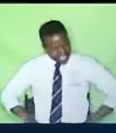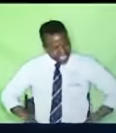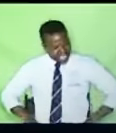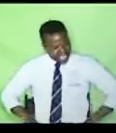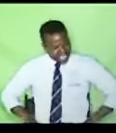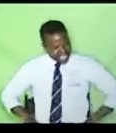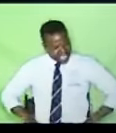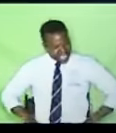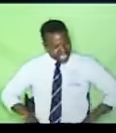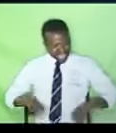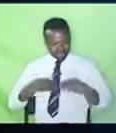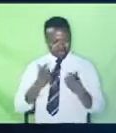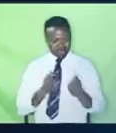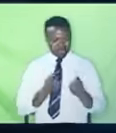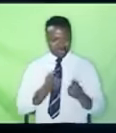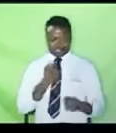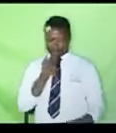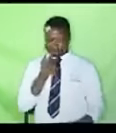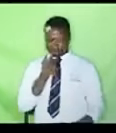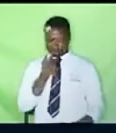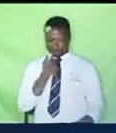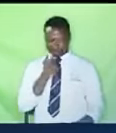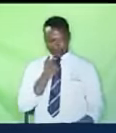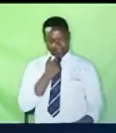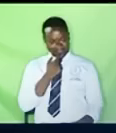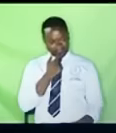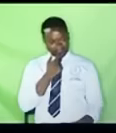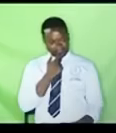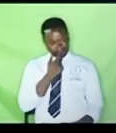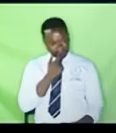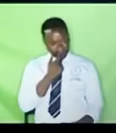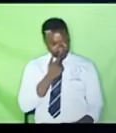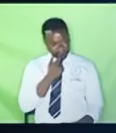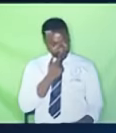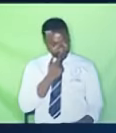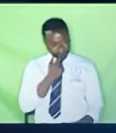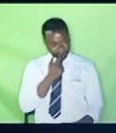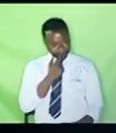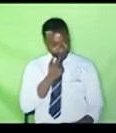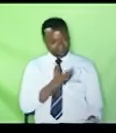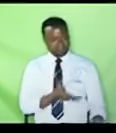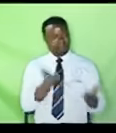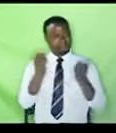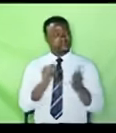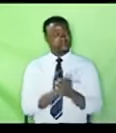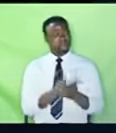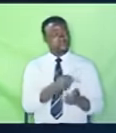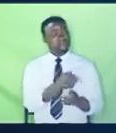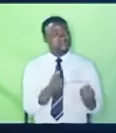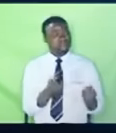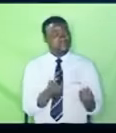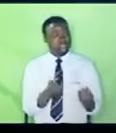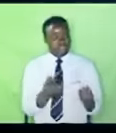Now, what's the person go do now, sir? No, if you can go. Carry and go where? If he defend the case. Jesus!